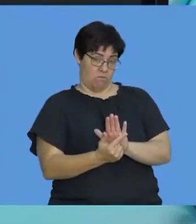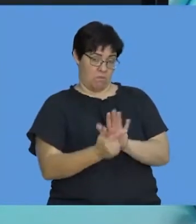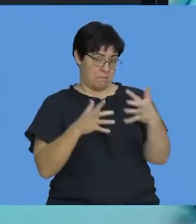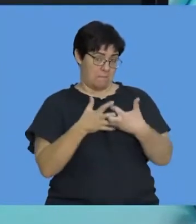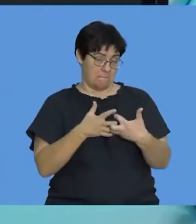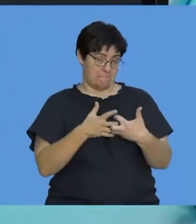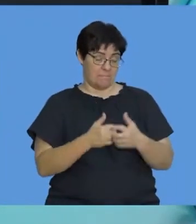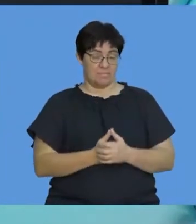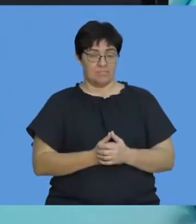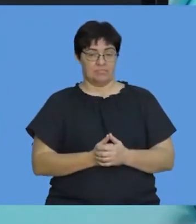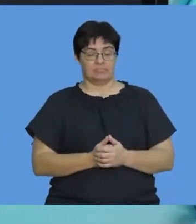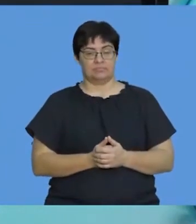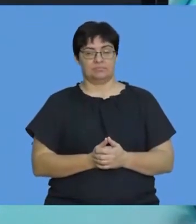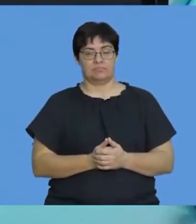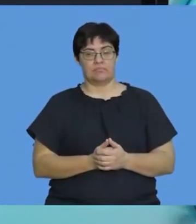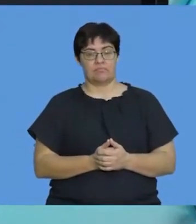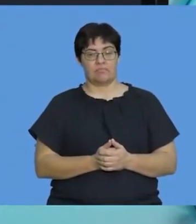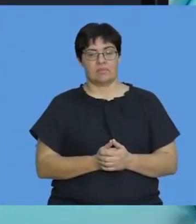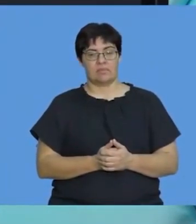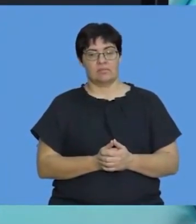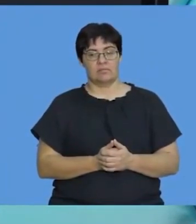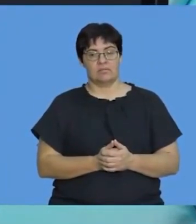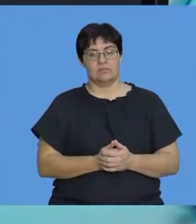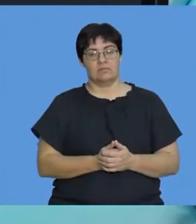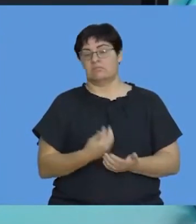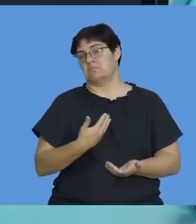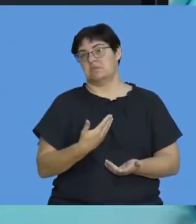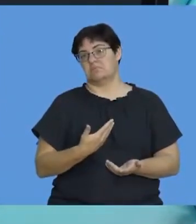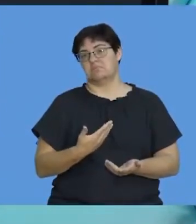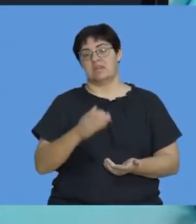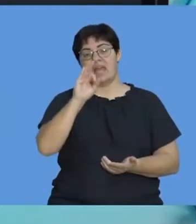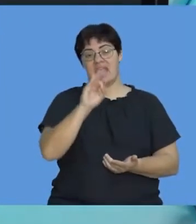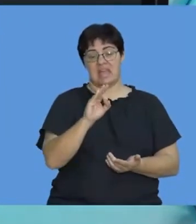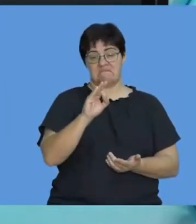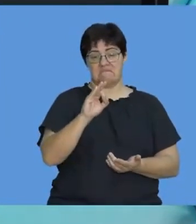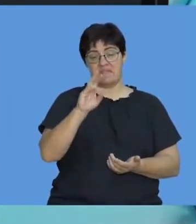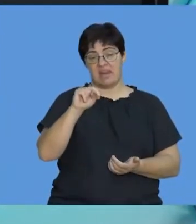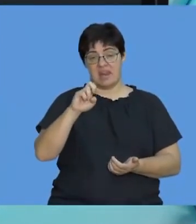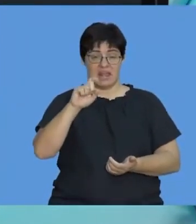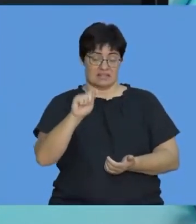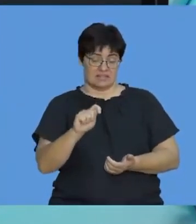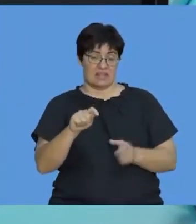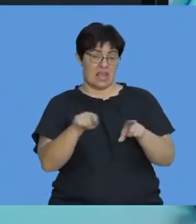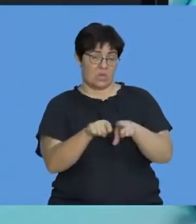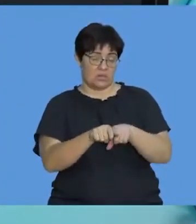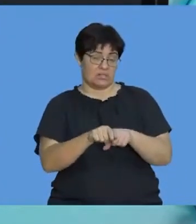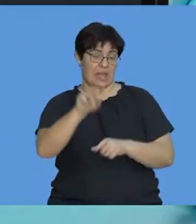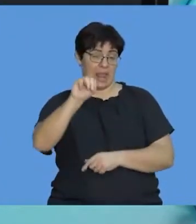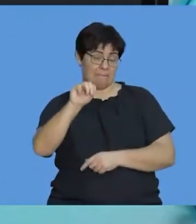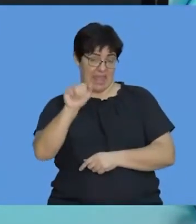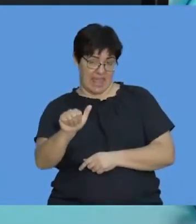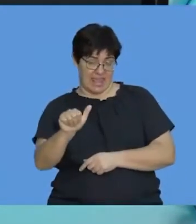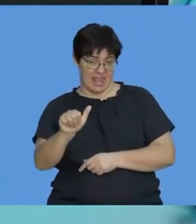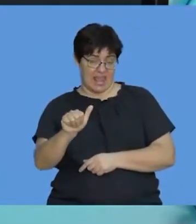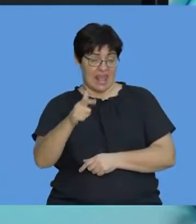Okay? So, I could go F net equals ma if I could work